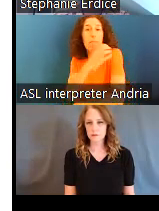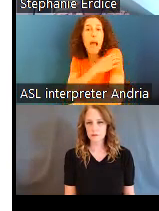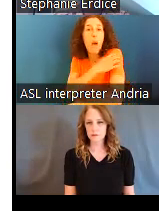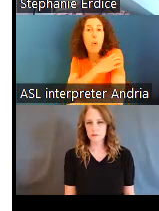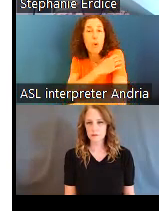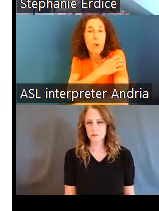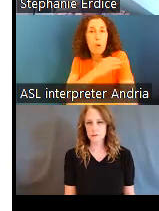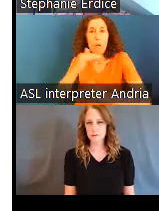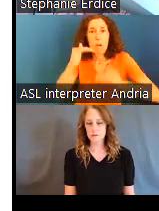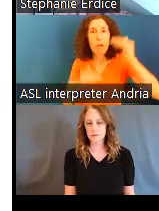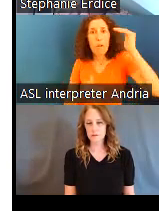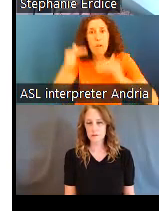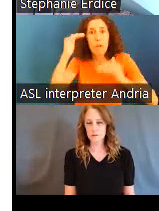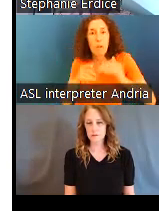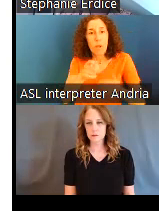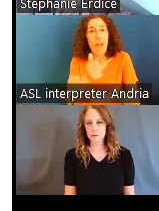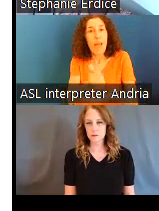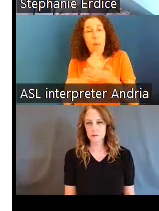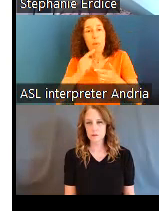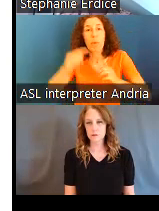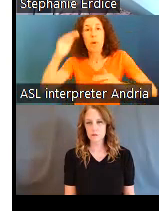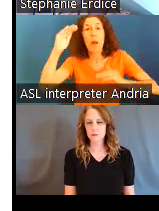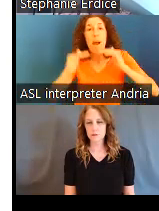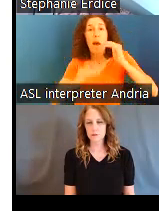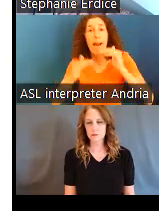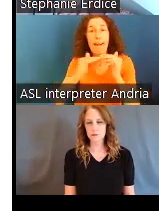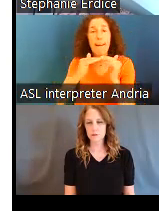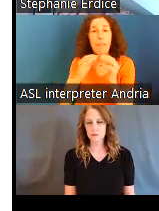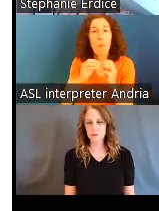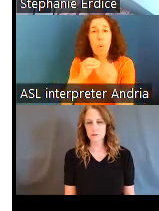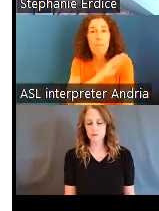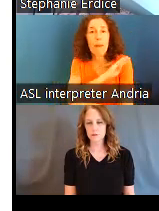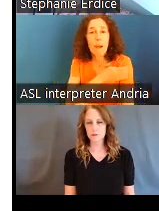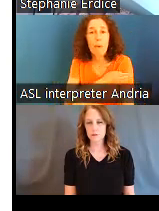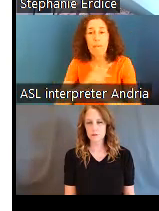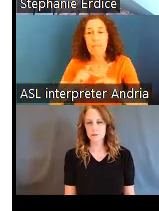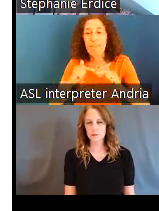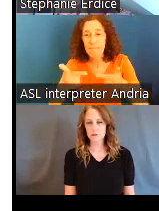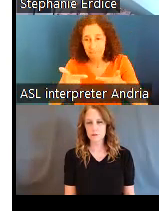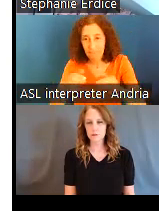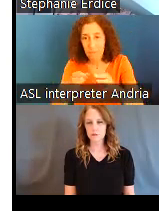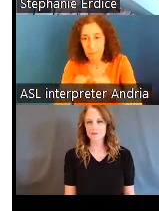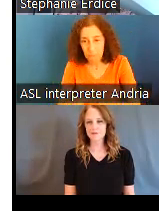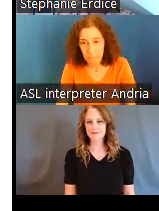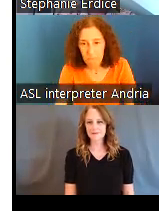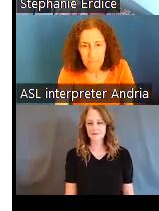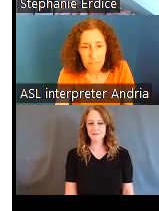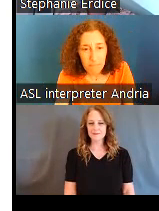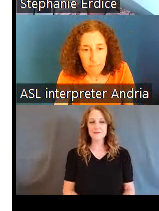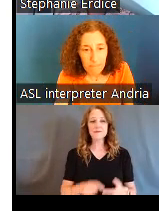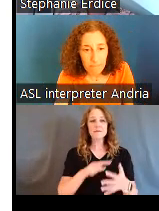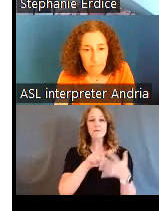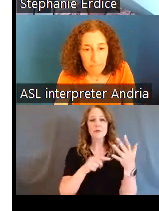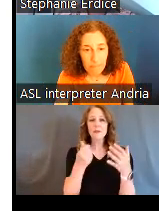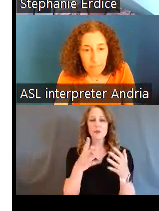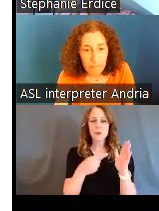everyone involved. And these are kind of a few examples. Like if you are, working with a